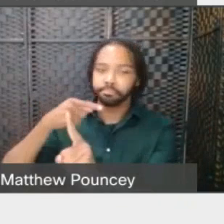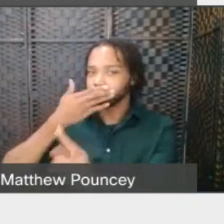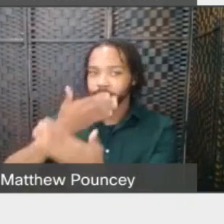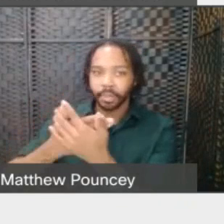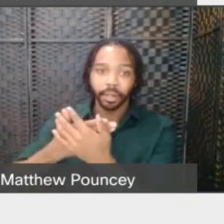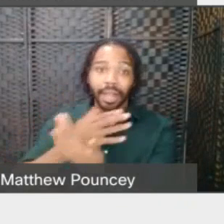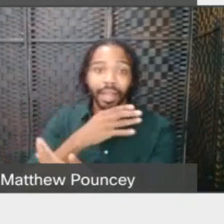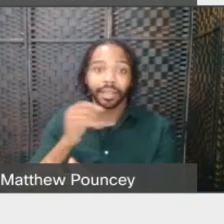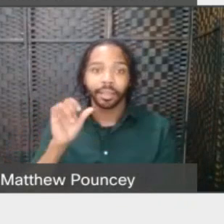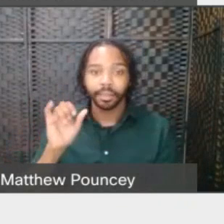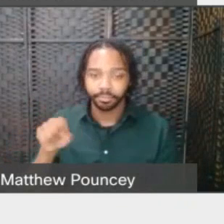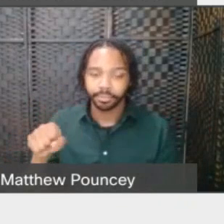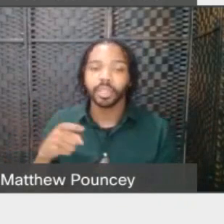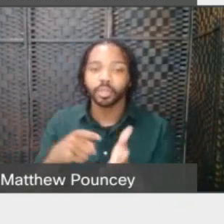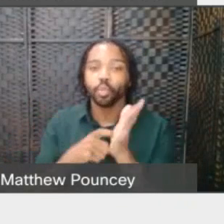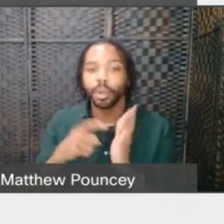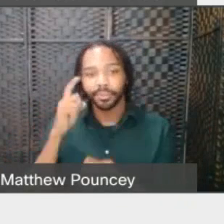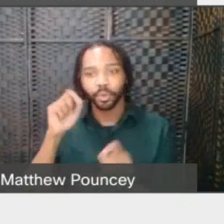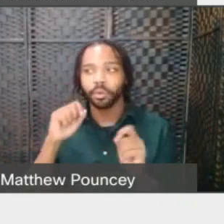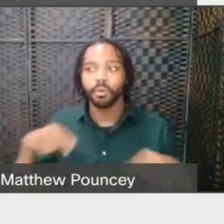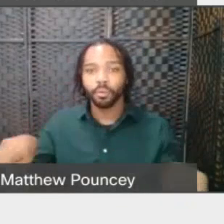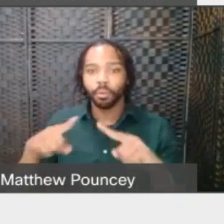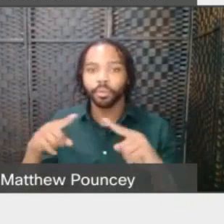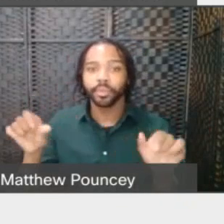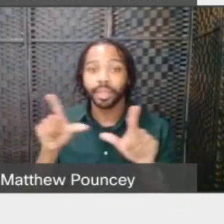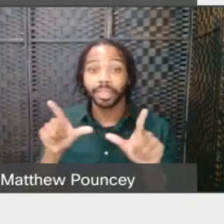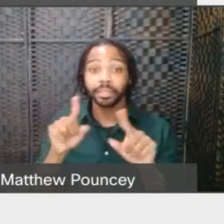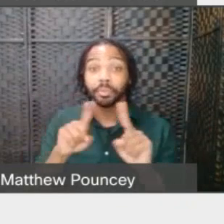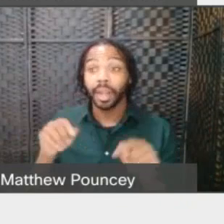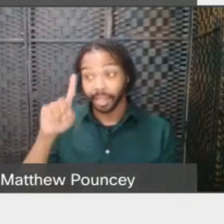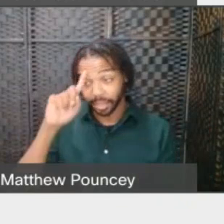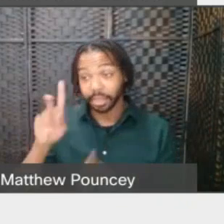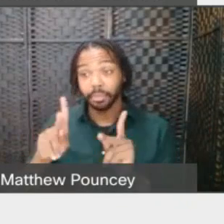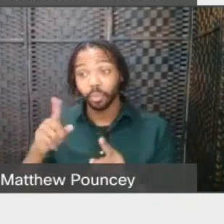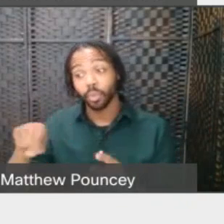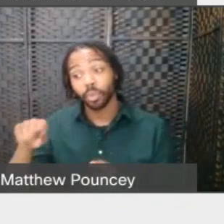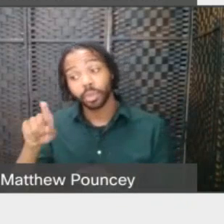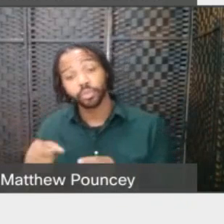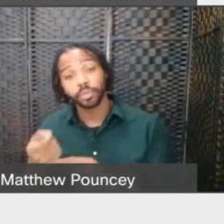a requirement of their licensure. But I think people have to understand that,